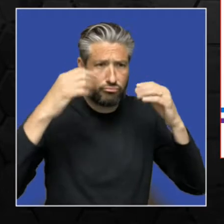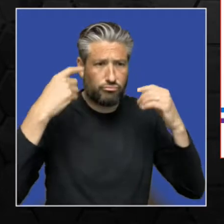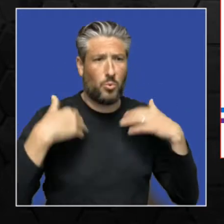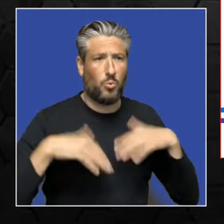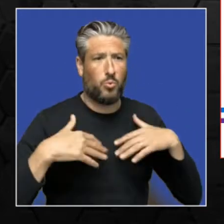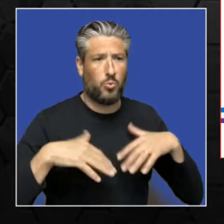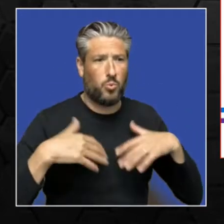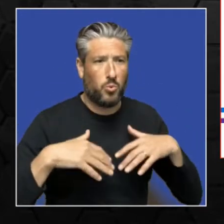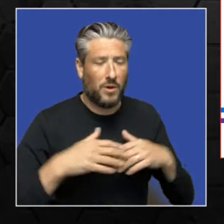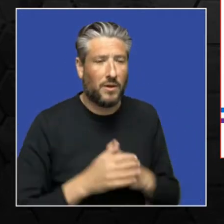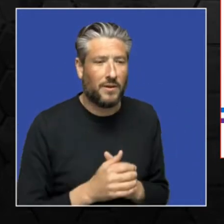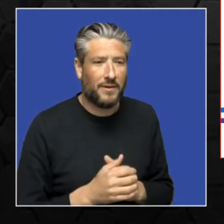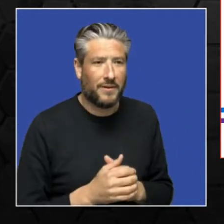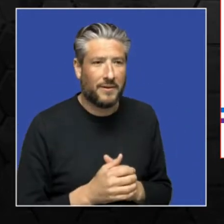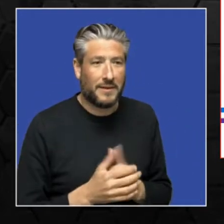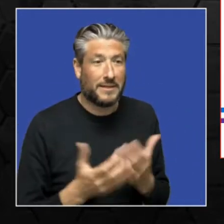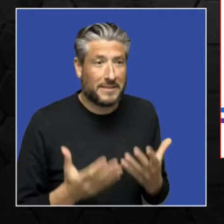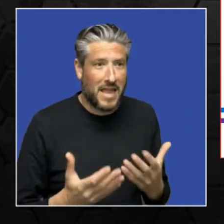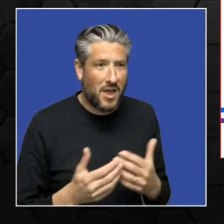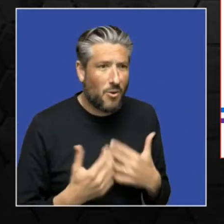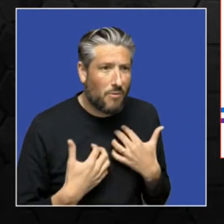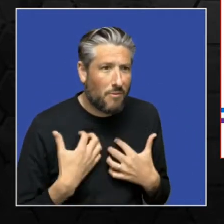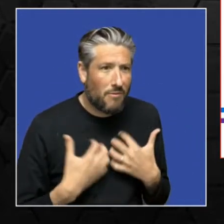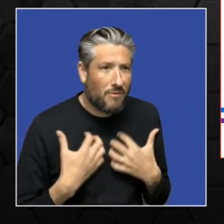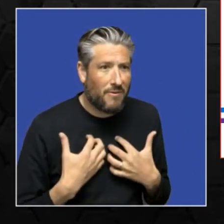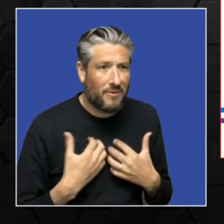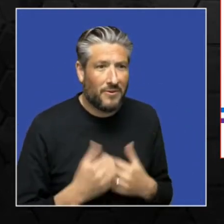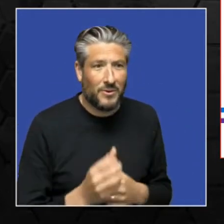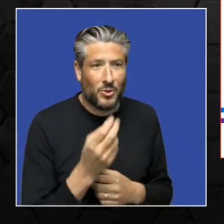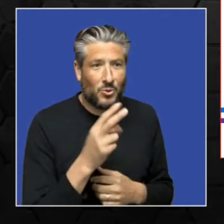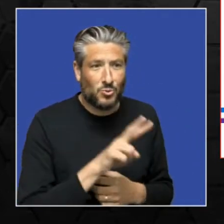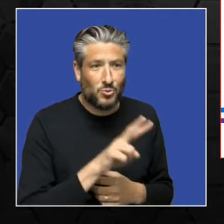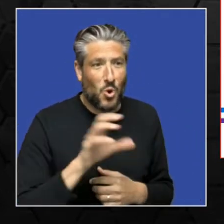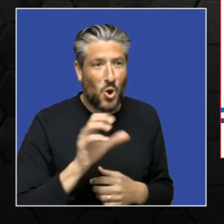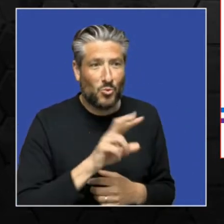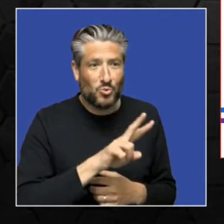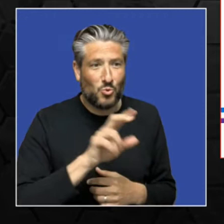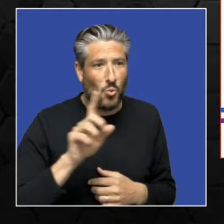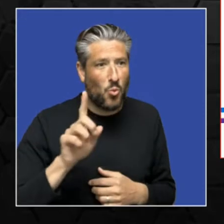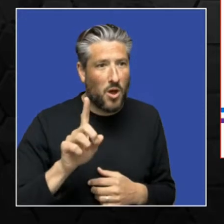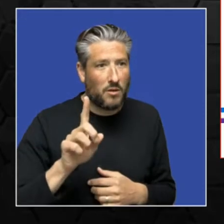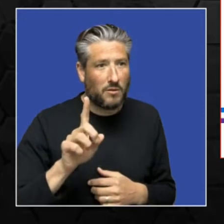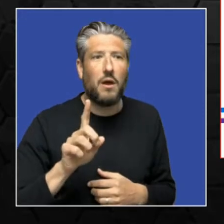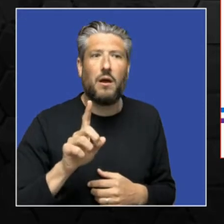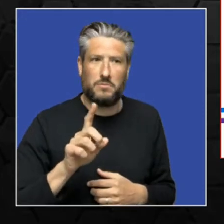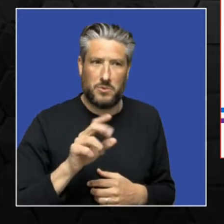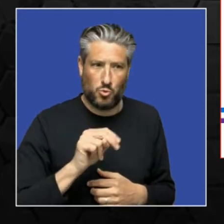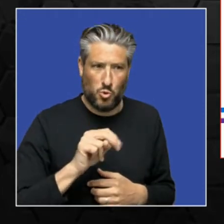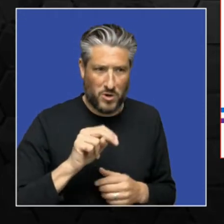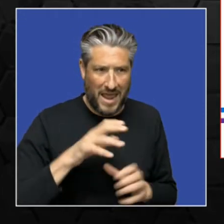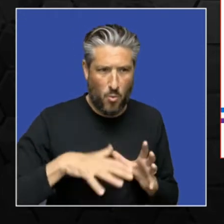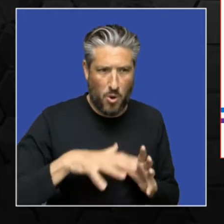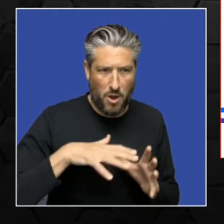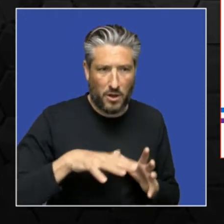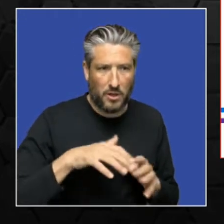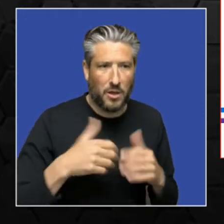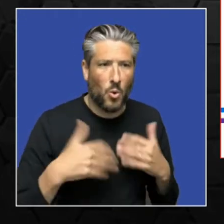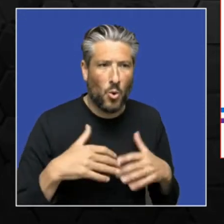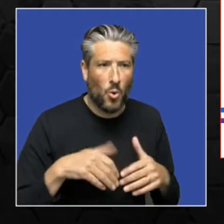times we live in. So all this is possible in the brain because the